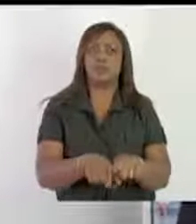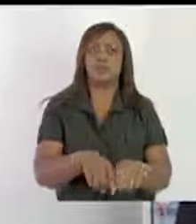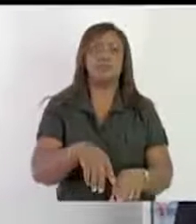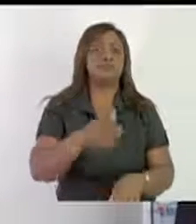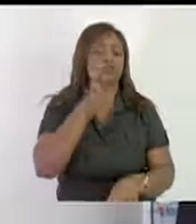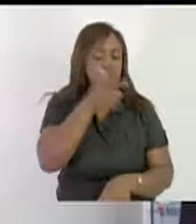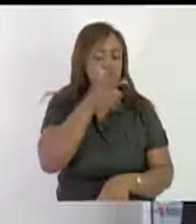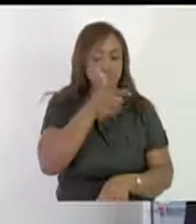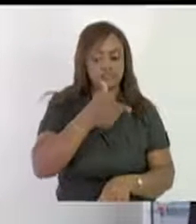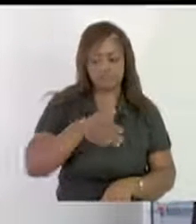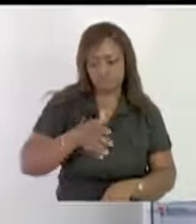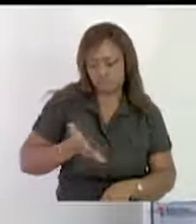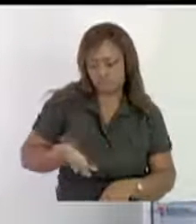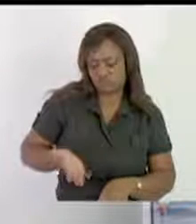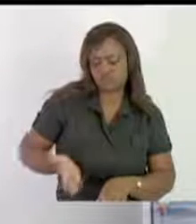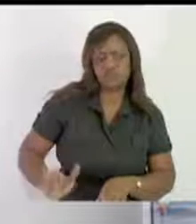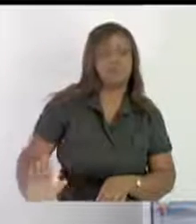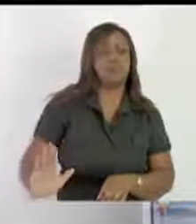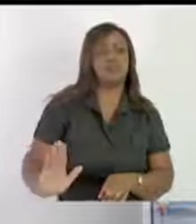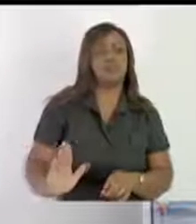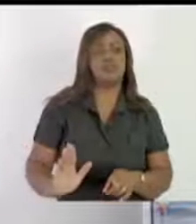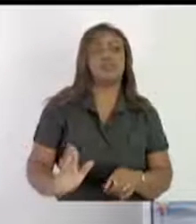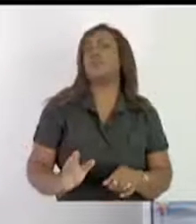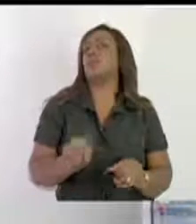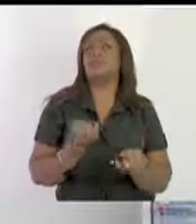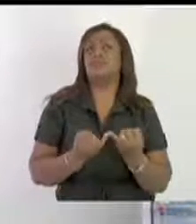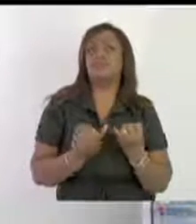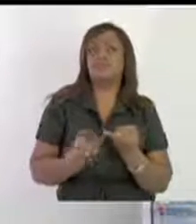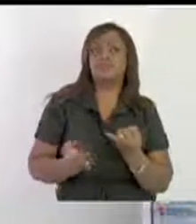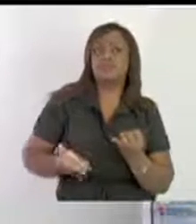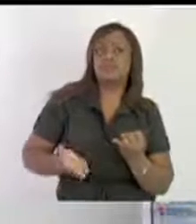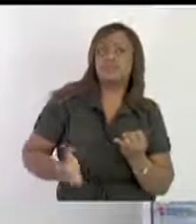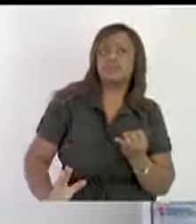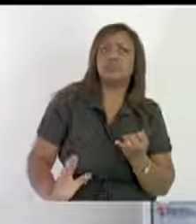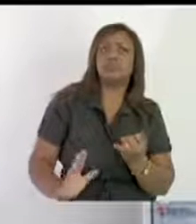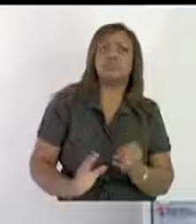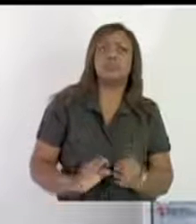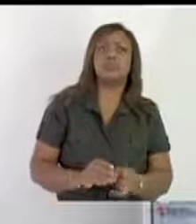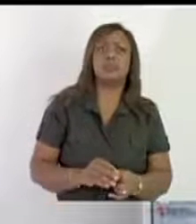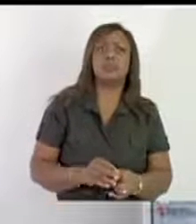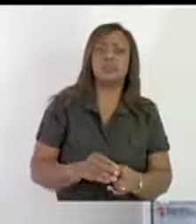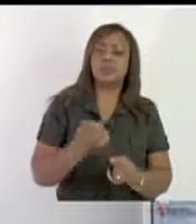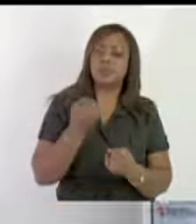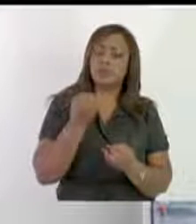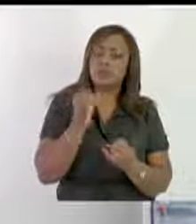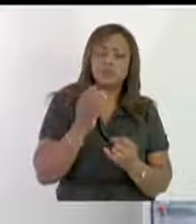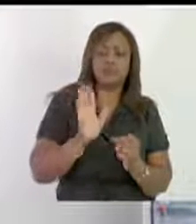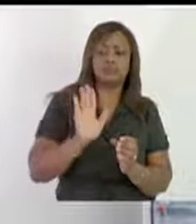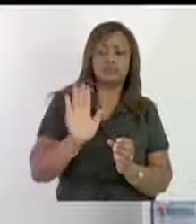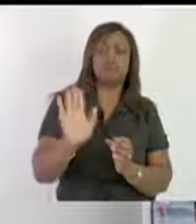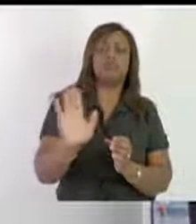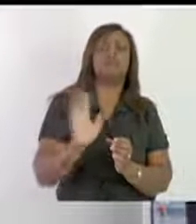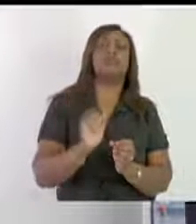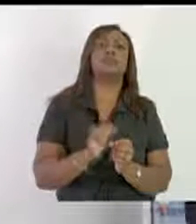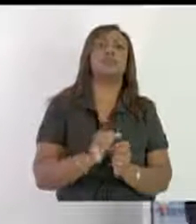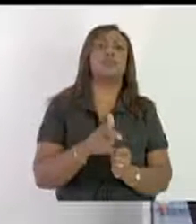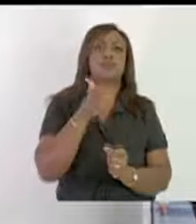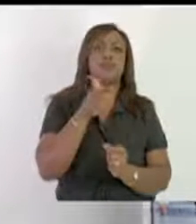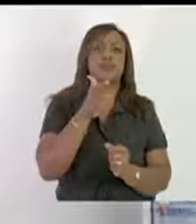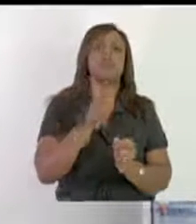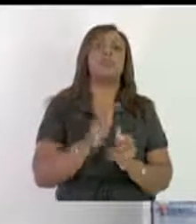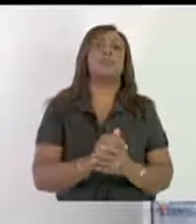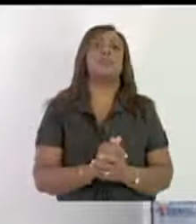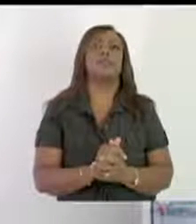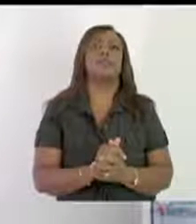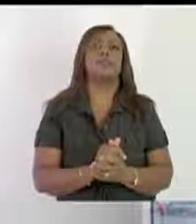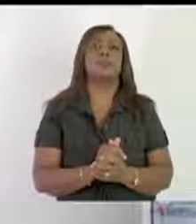abstain basically meaning to say no to sex. To all the sexual activities, you should totally abstain. You should